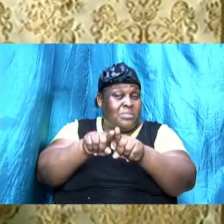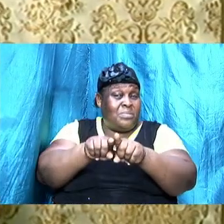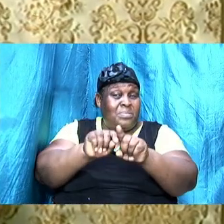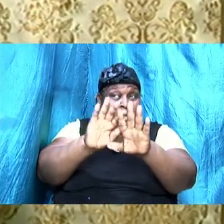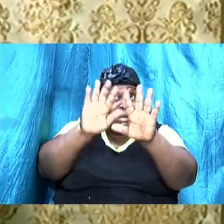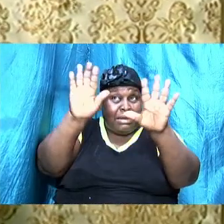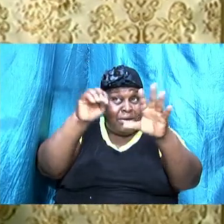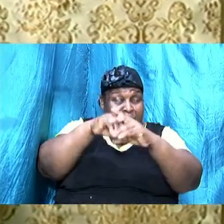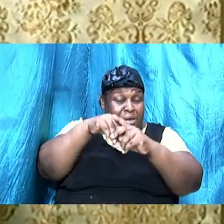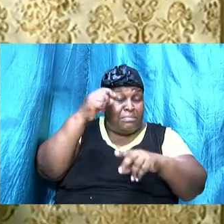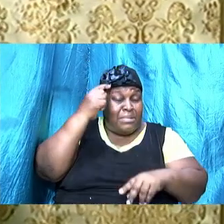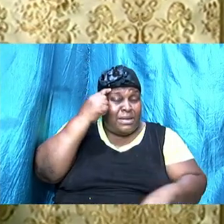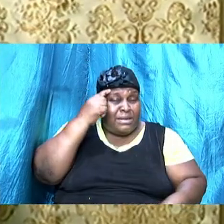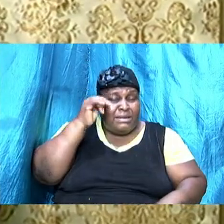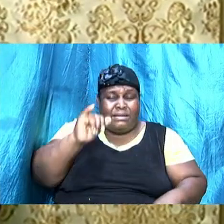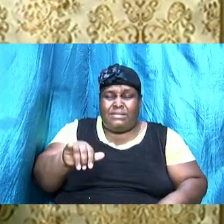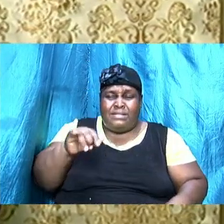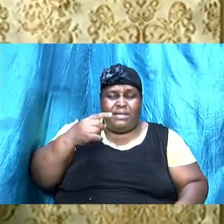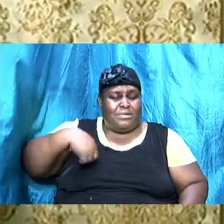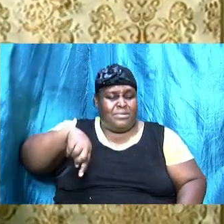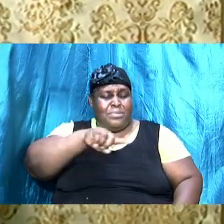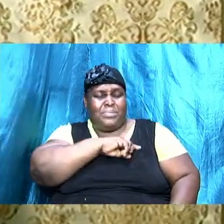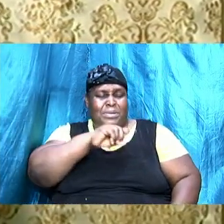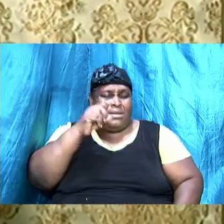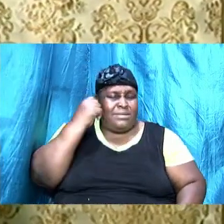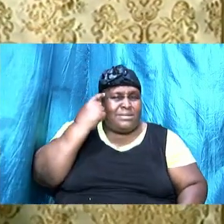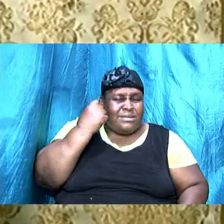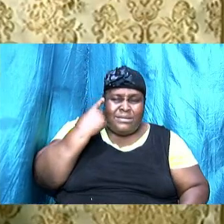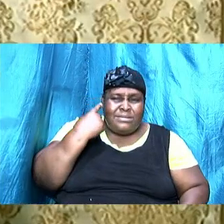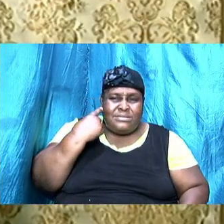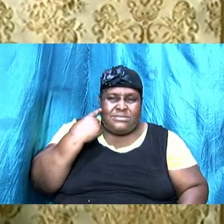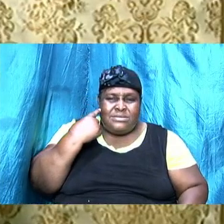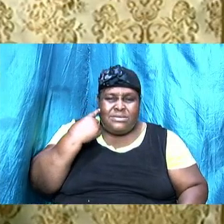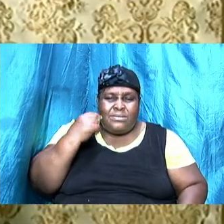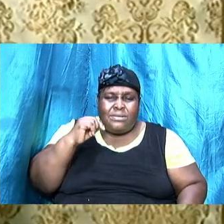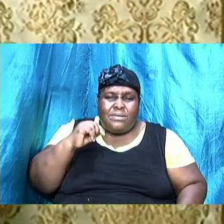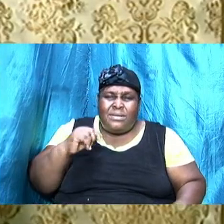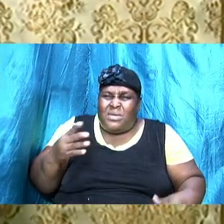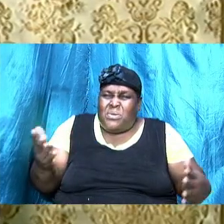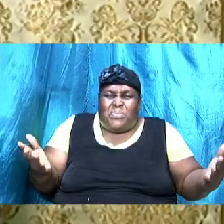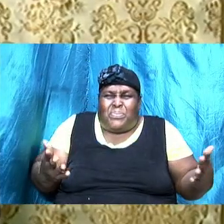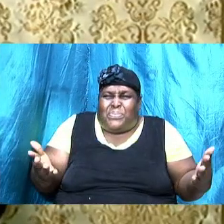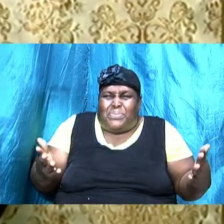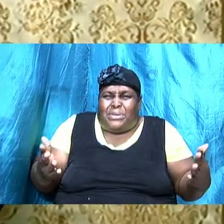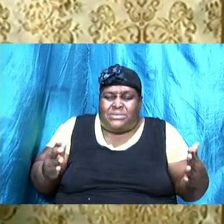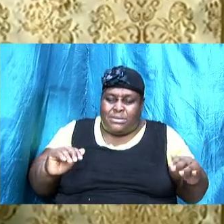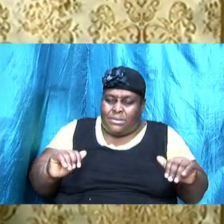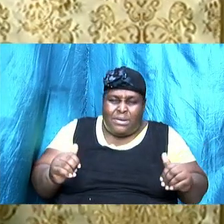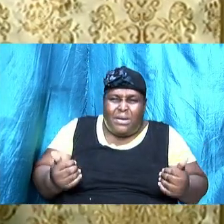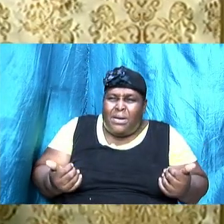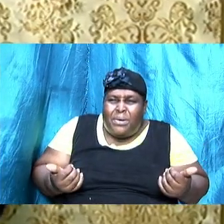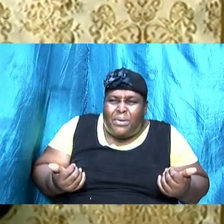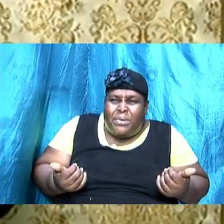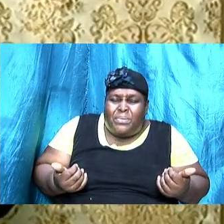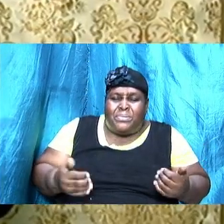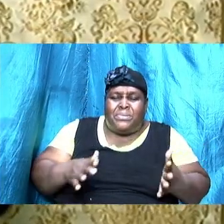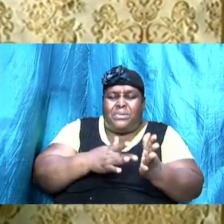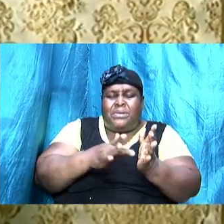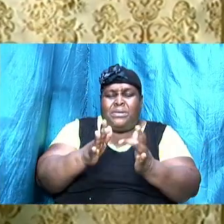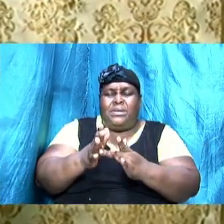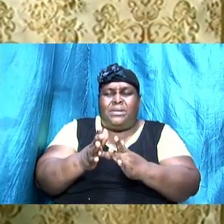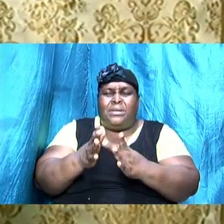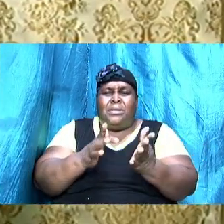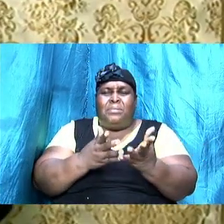we understand what and how the Bible puts together